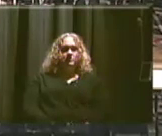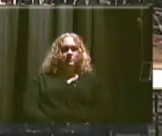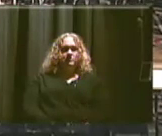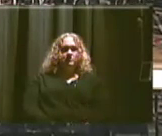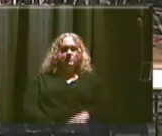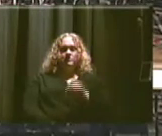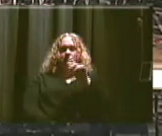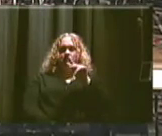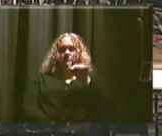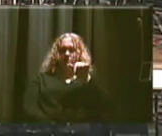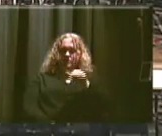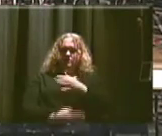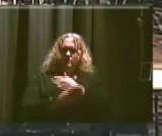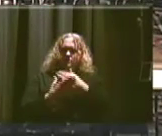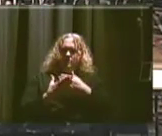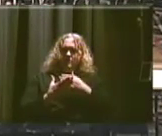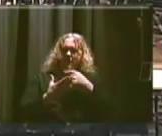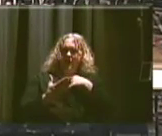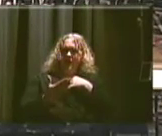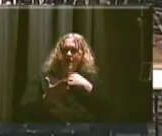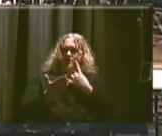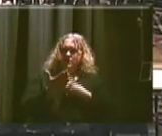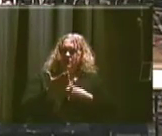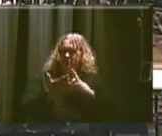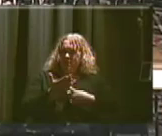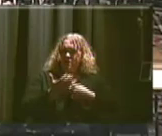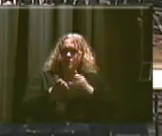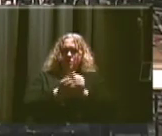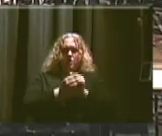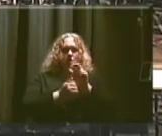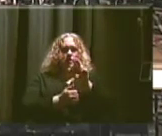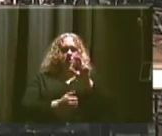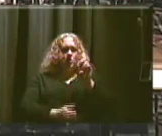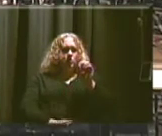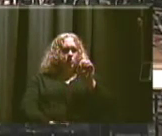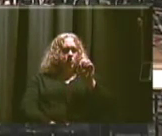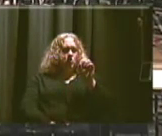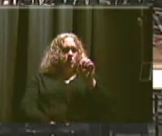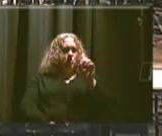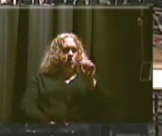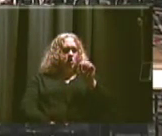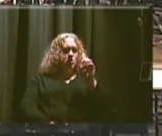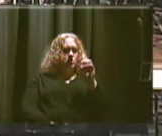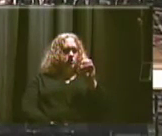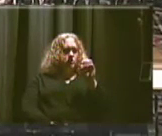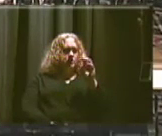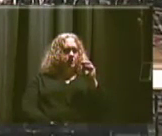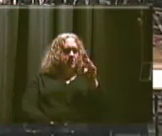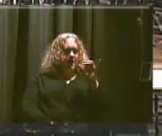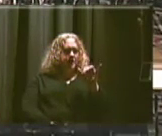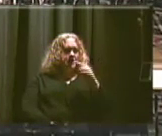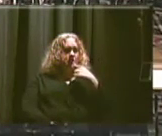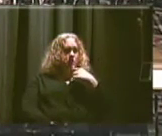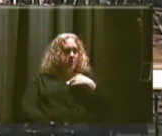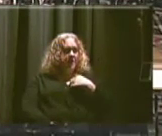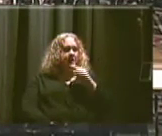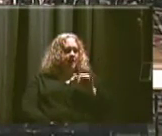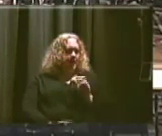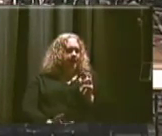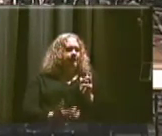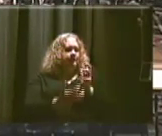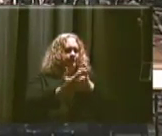Okay, this is the part I had talked to Rosemary, and she said this fit in because this is